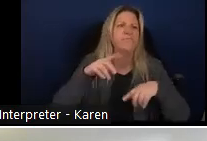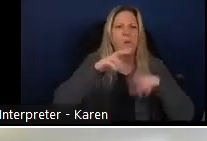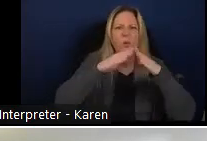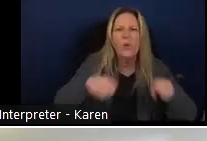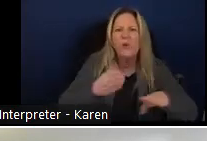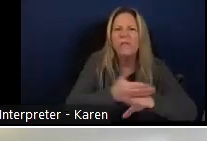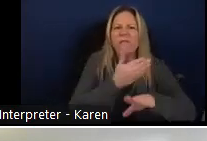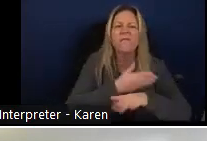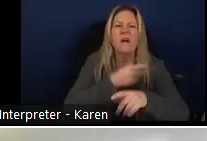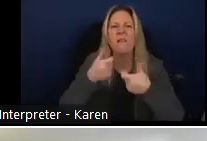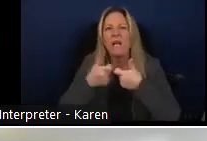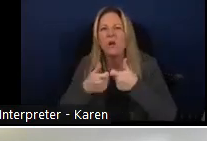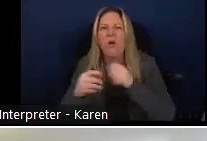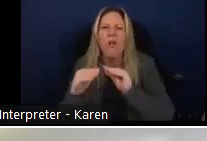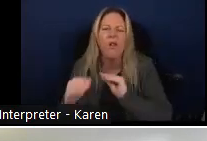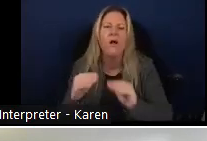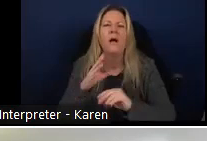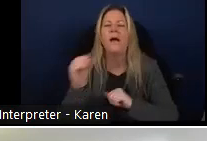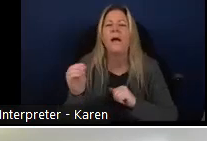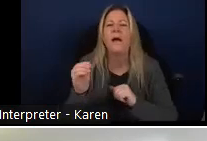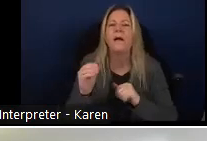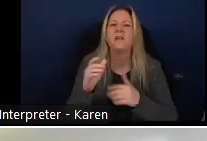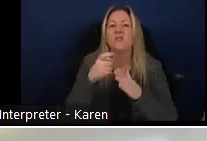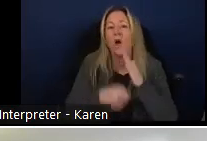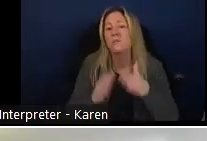updates, and the cost anywhere between $1,000 and